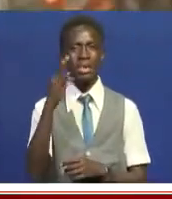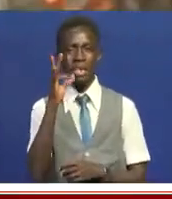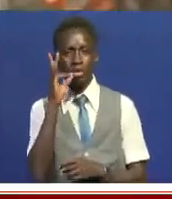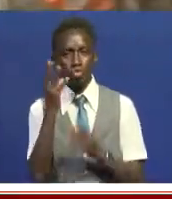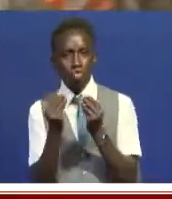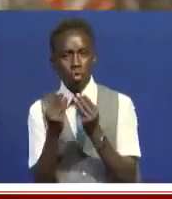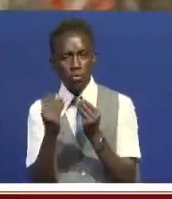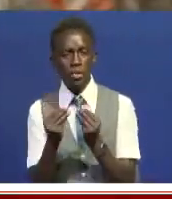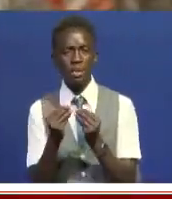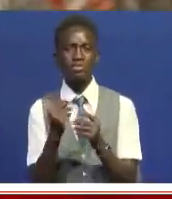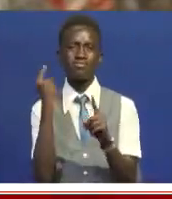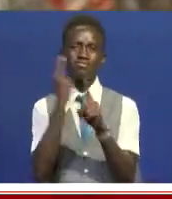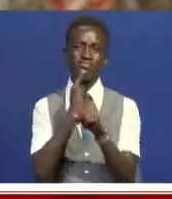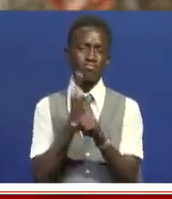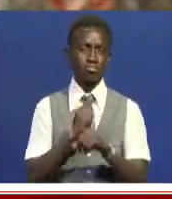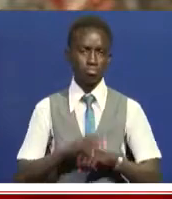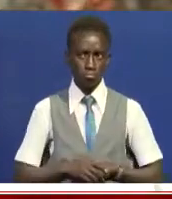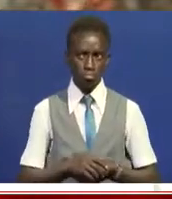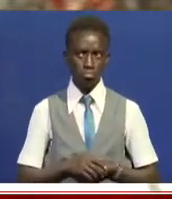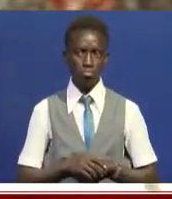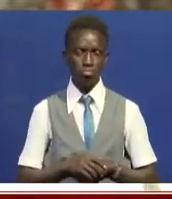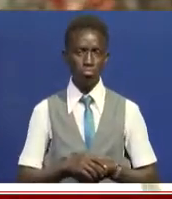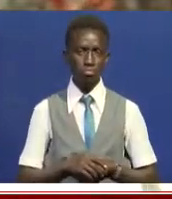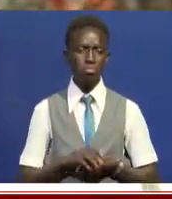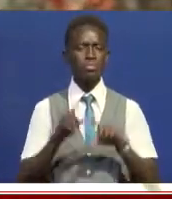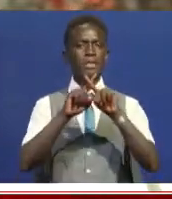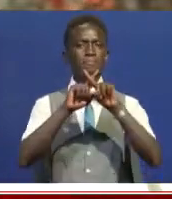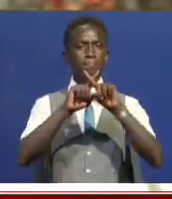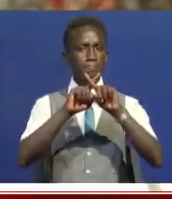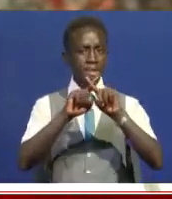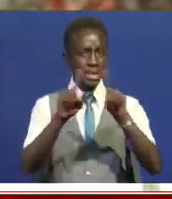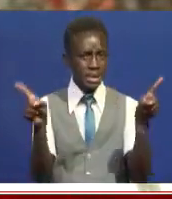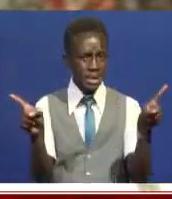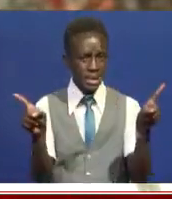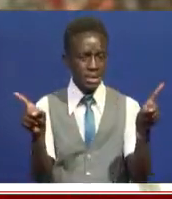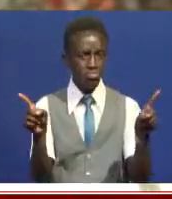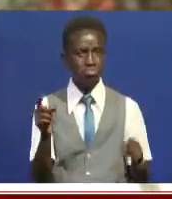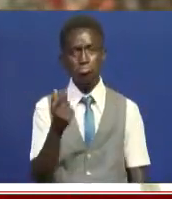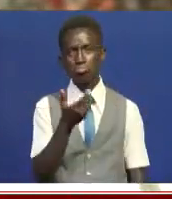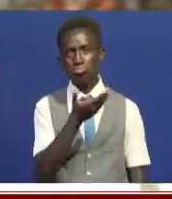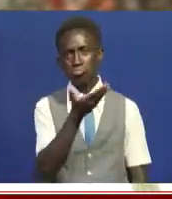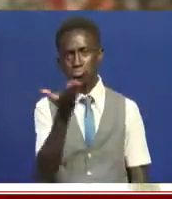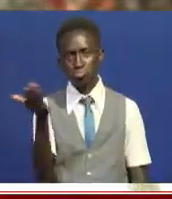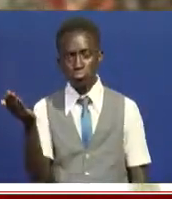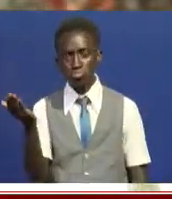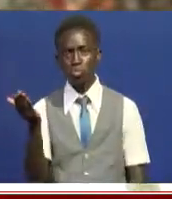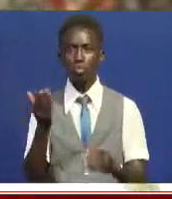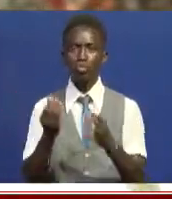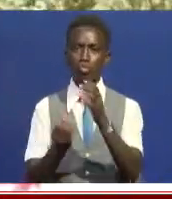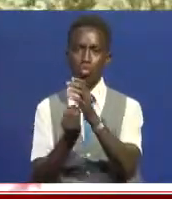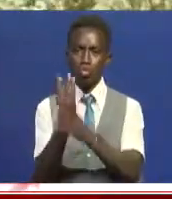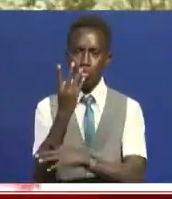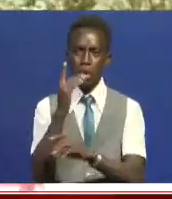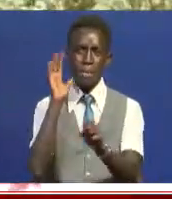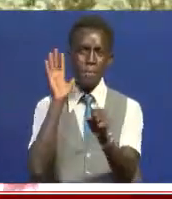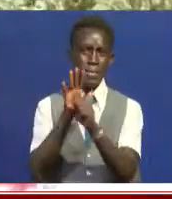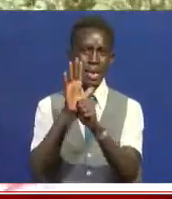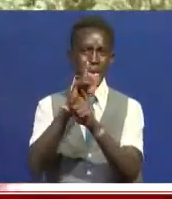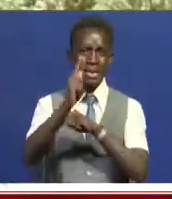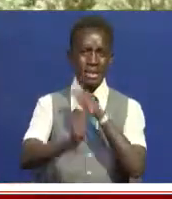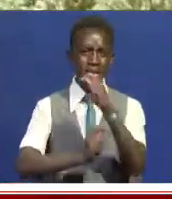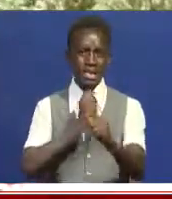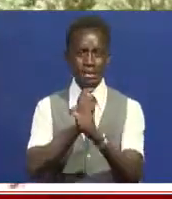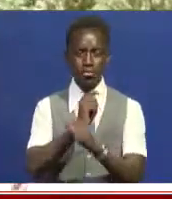it. But also they have not been growing many types. Lishe